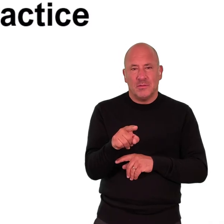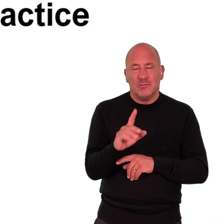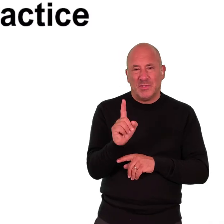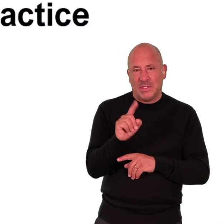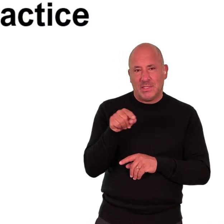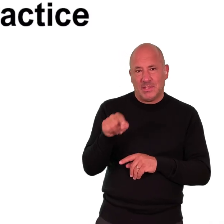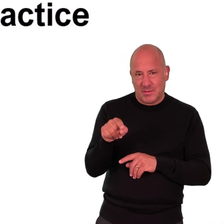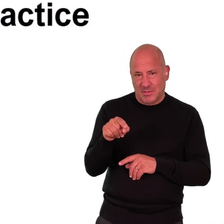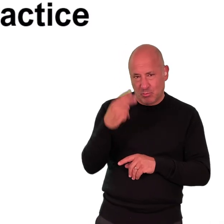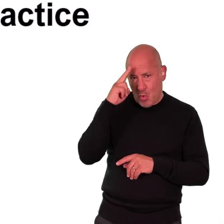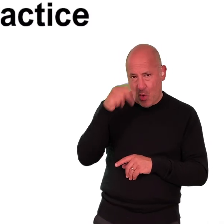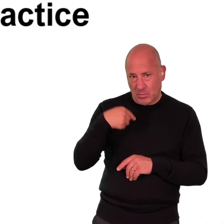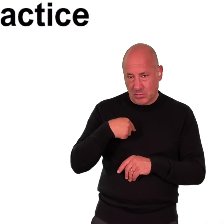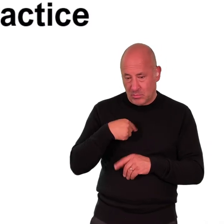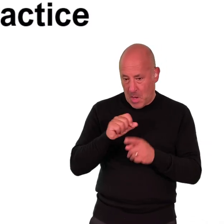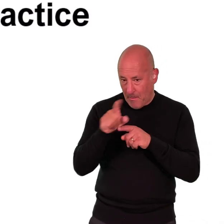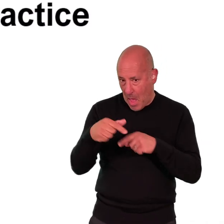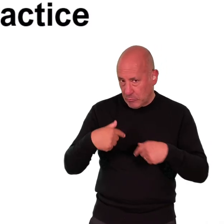this on our website.